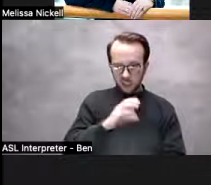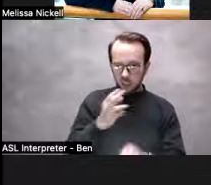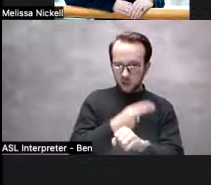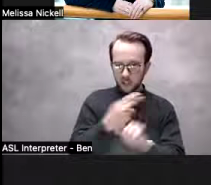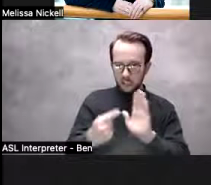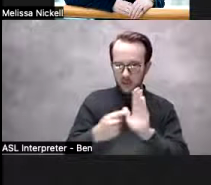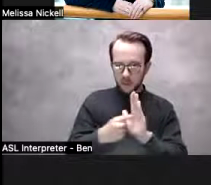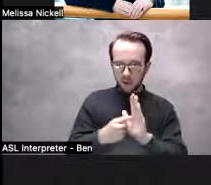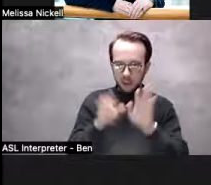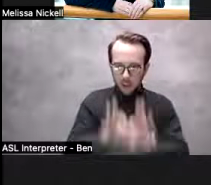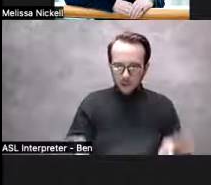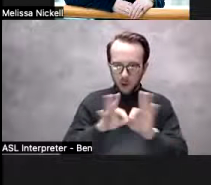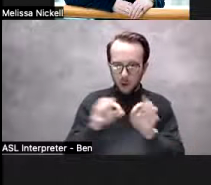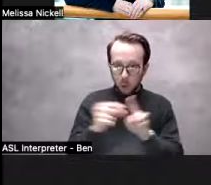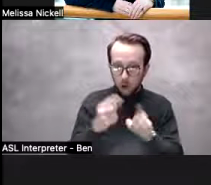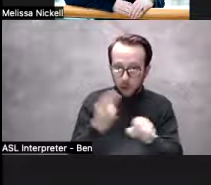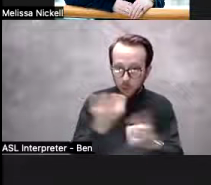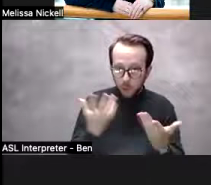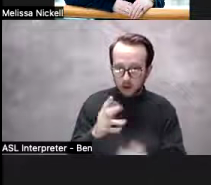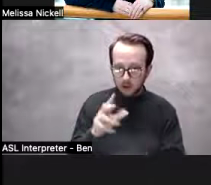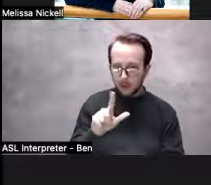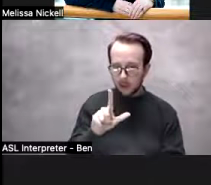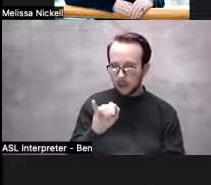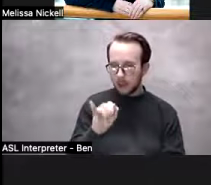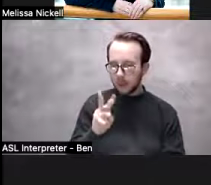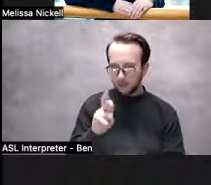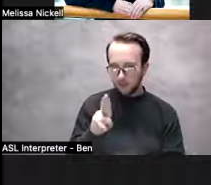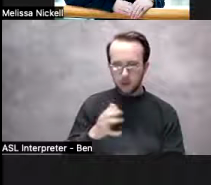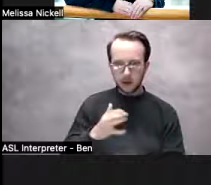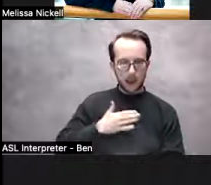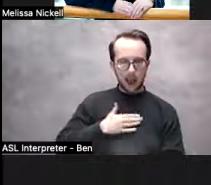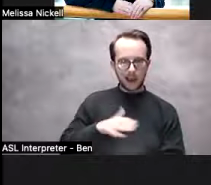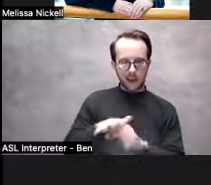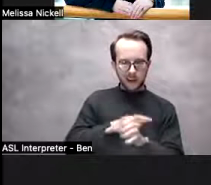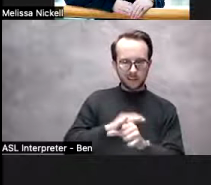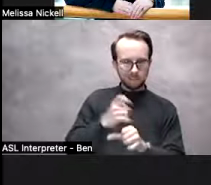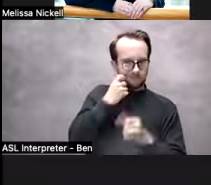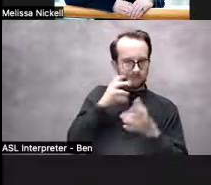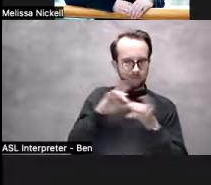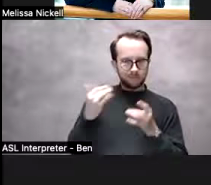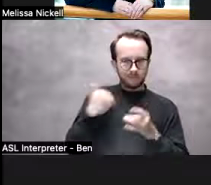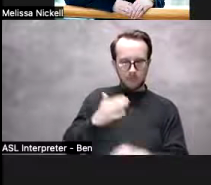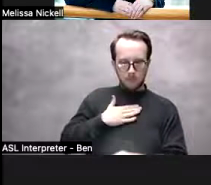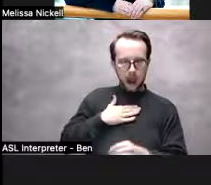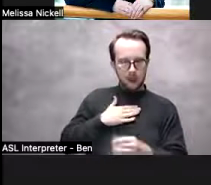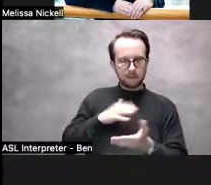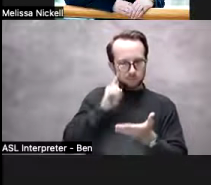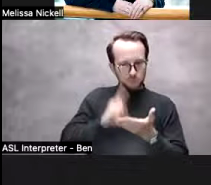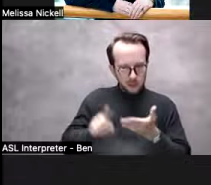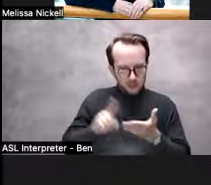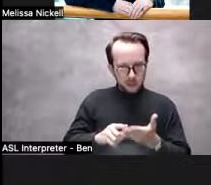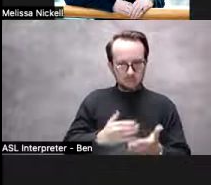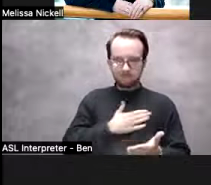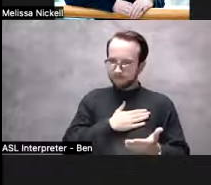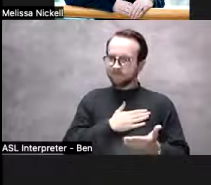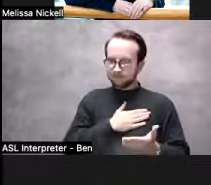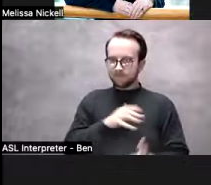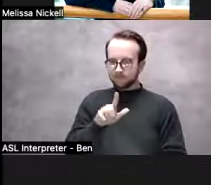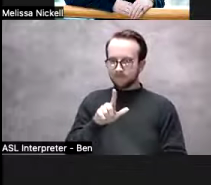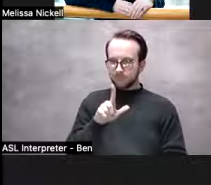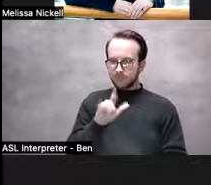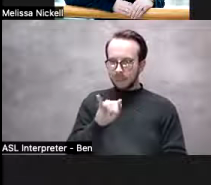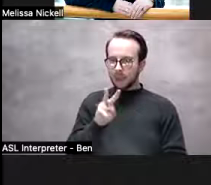keyword I used was liver, which is my area, as I said earlier. So this is area of research is near and dear to my heart. But you can do a